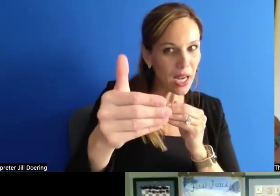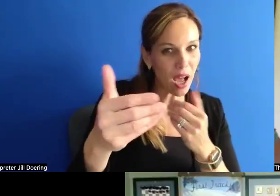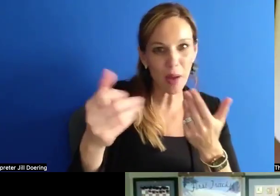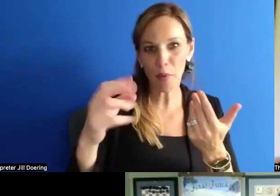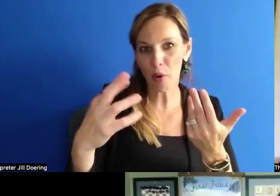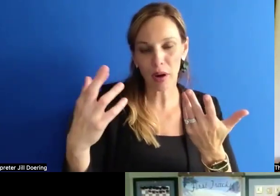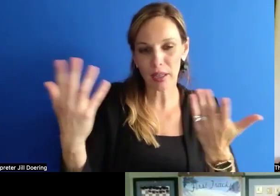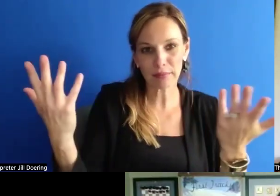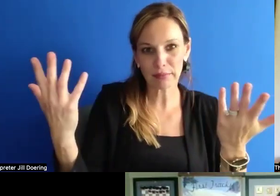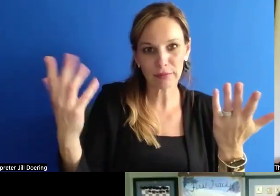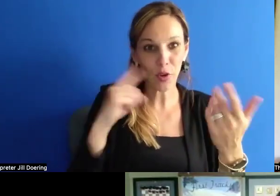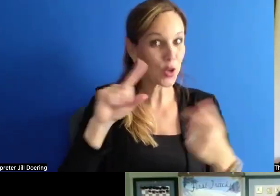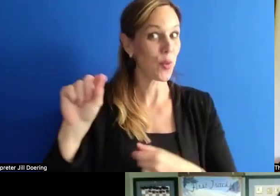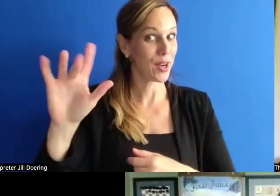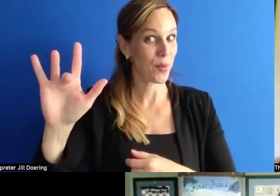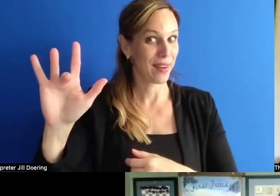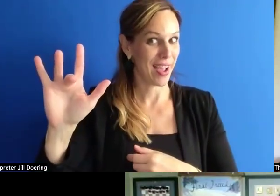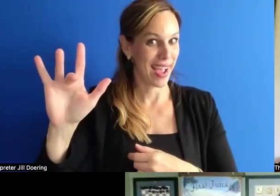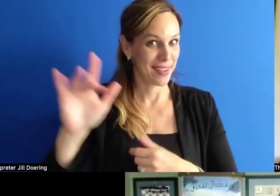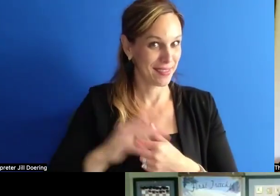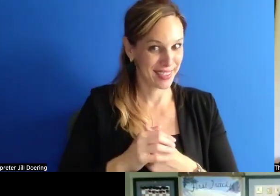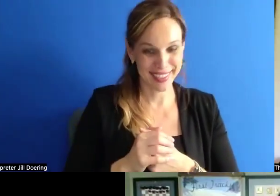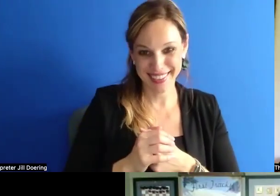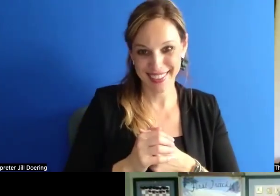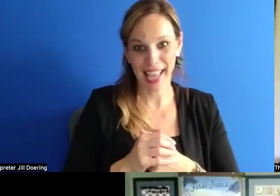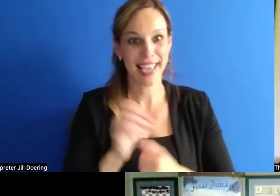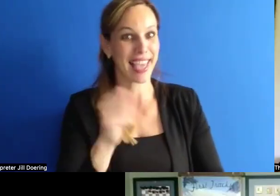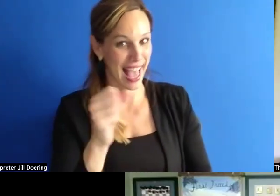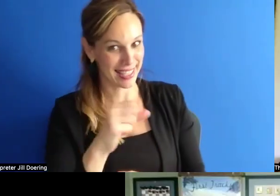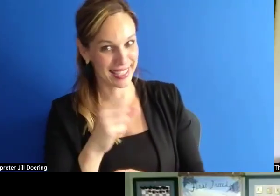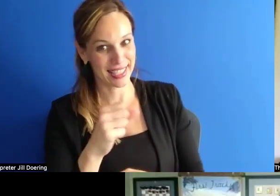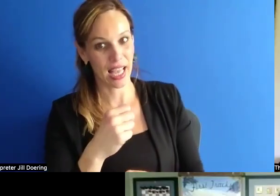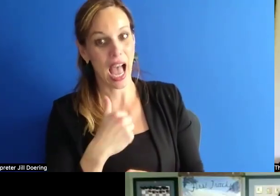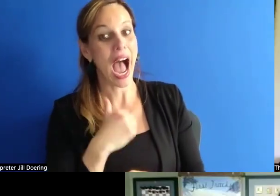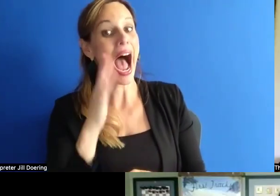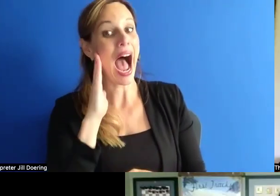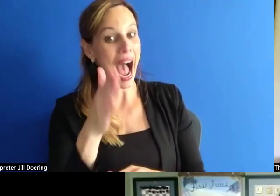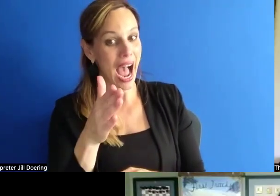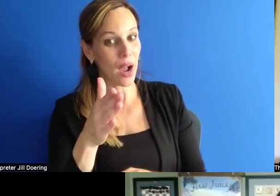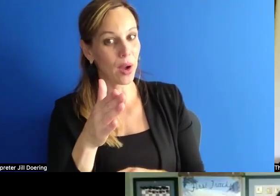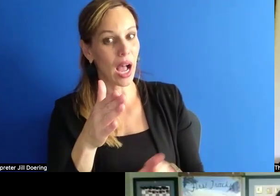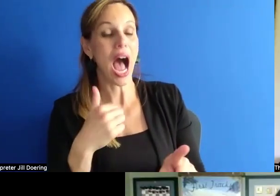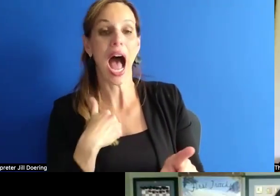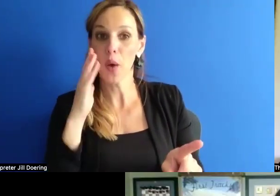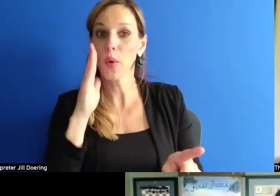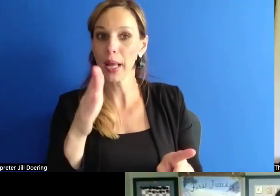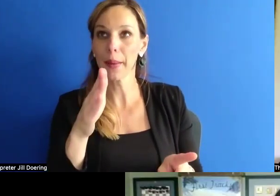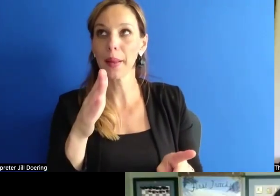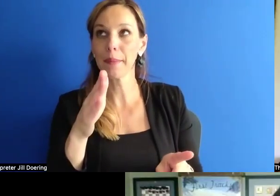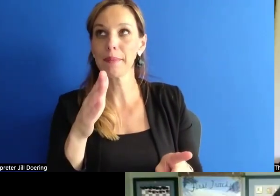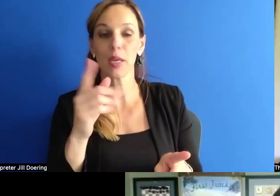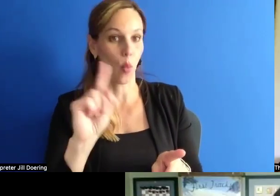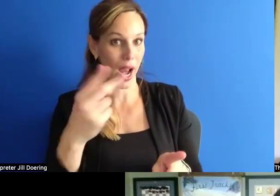up 2025 for you? Yes. Well, I know that I will definitely be at the